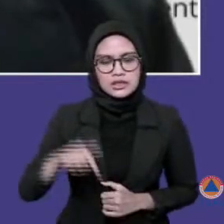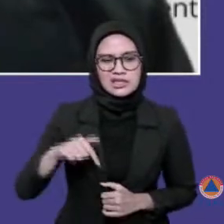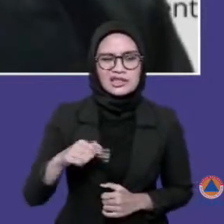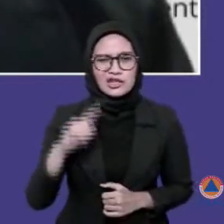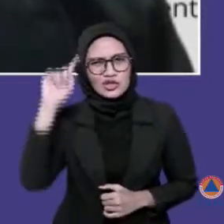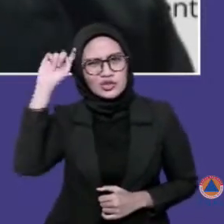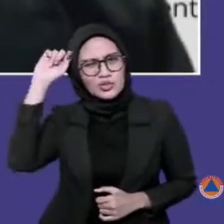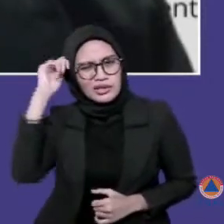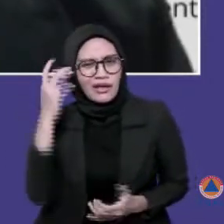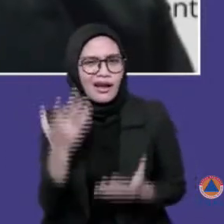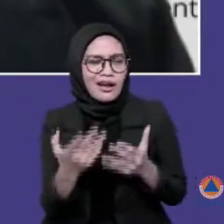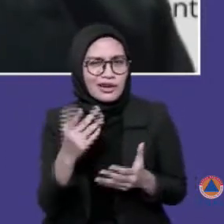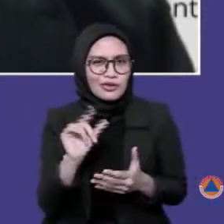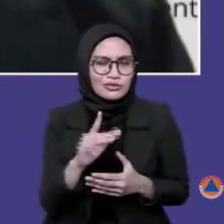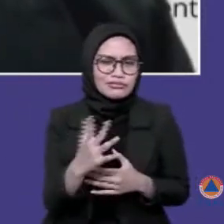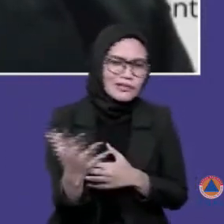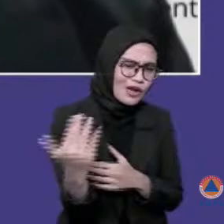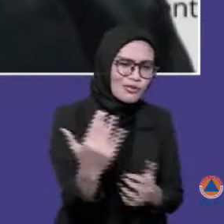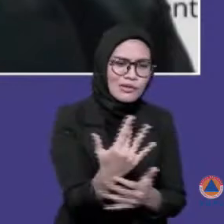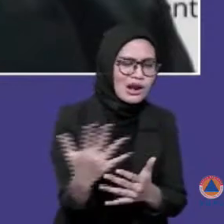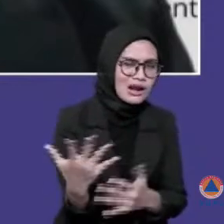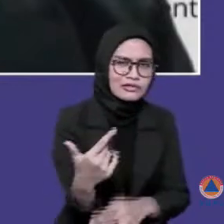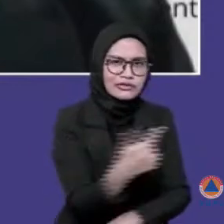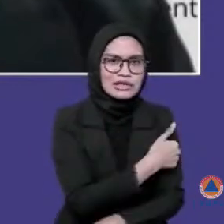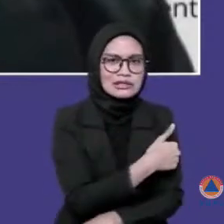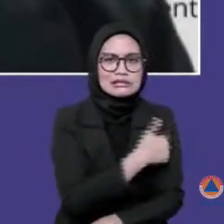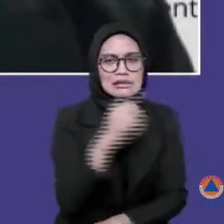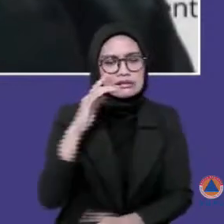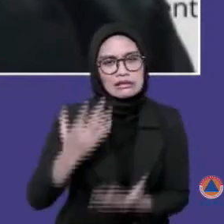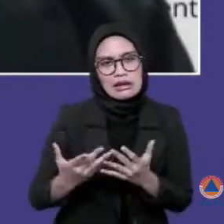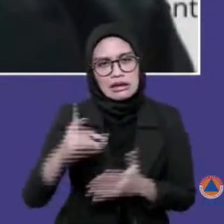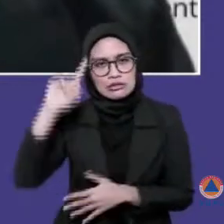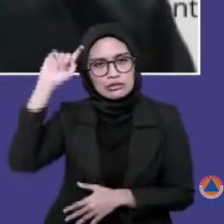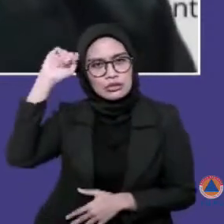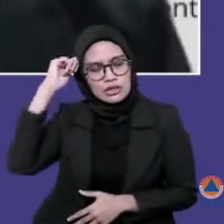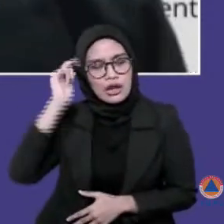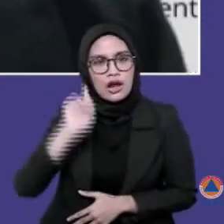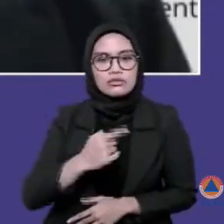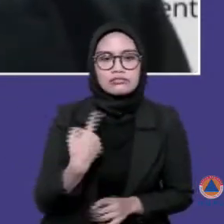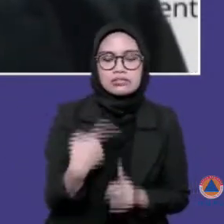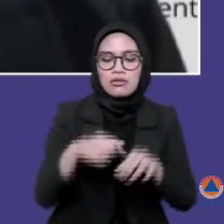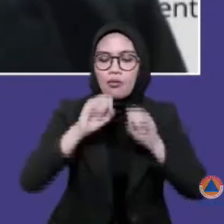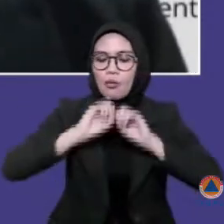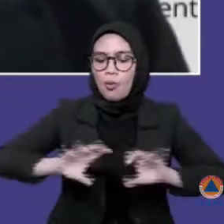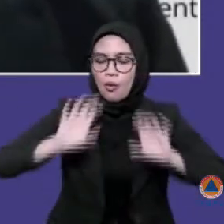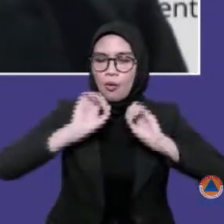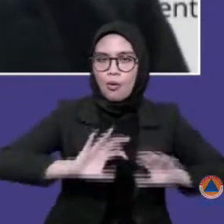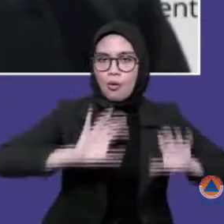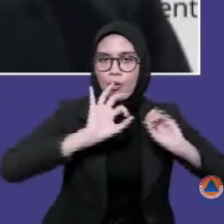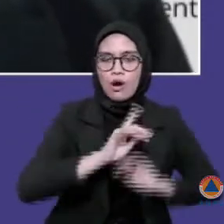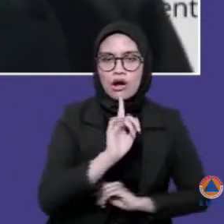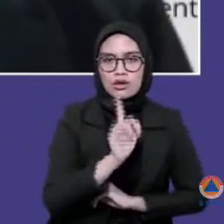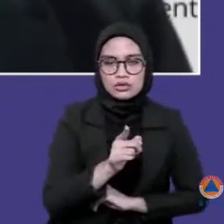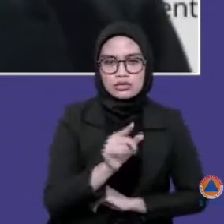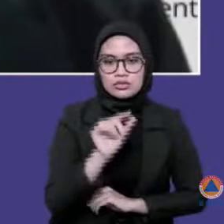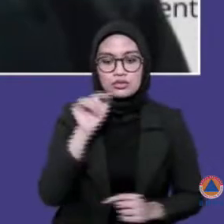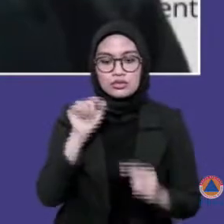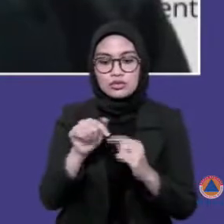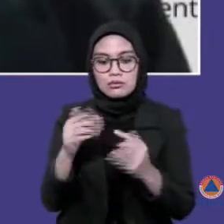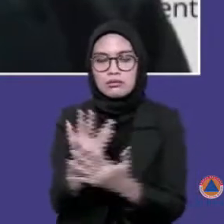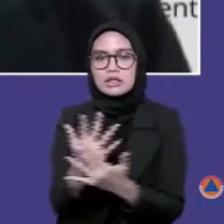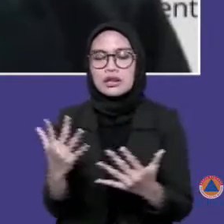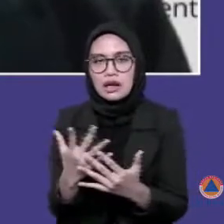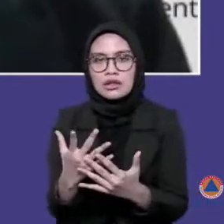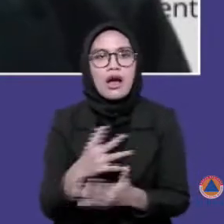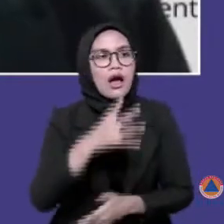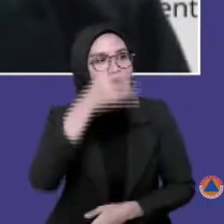people. And at the same time, we promote the promotions of vaccinations to make sure that the